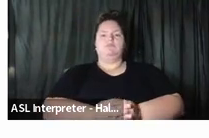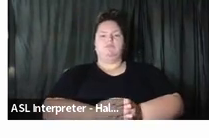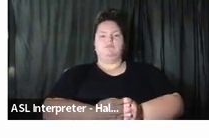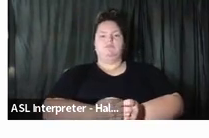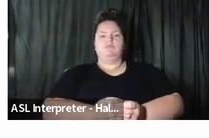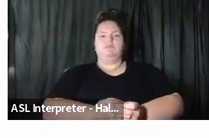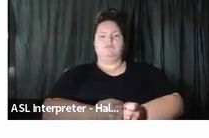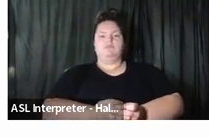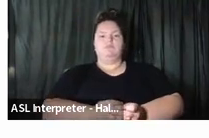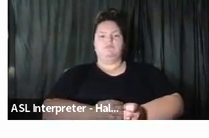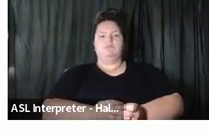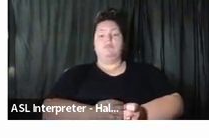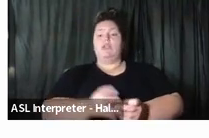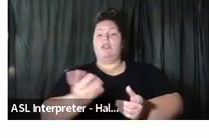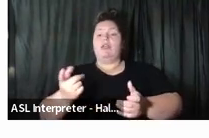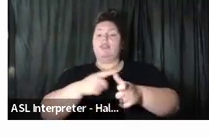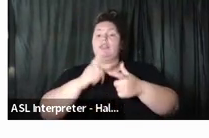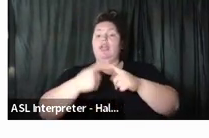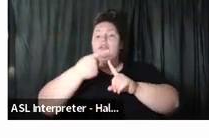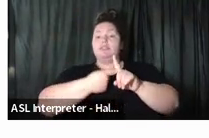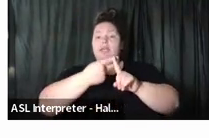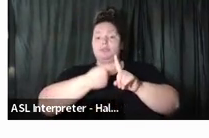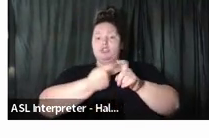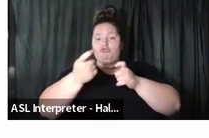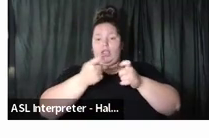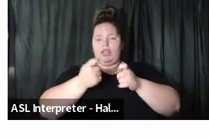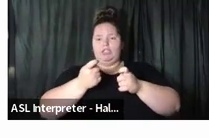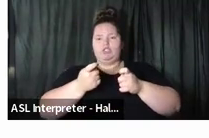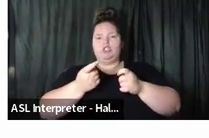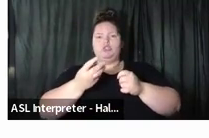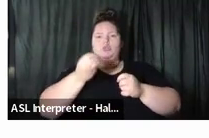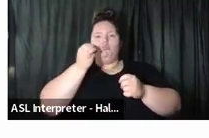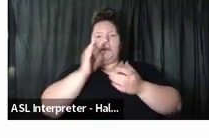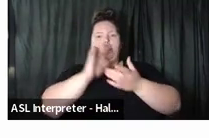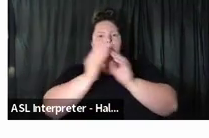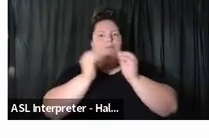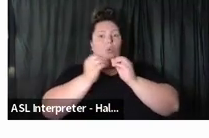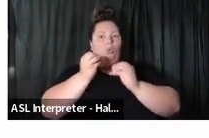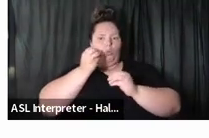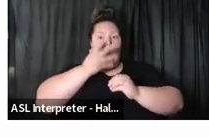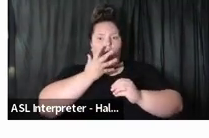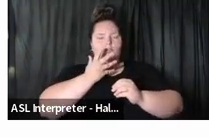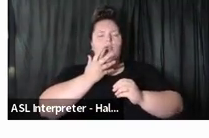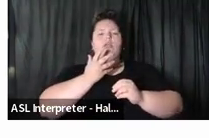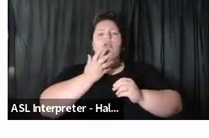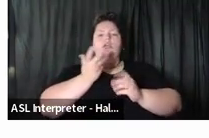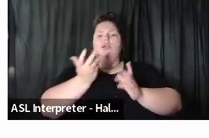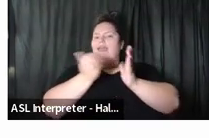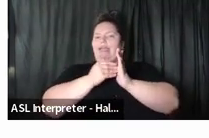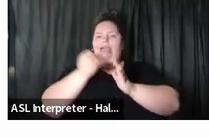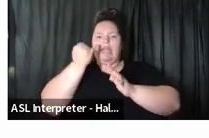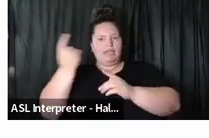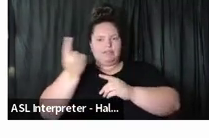temperature temperature regulation to warm up. So there's a lot of different devices. Like again, so if someone if they